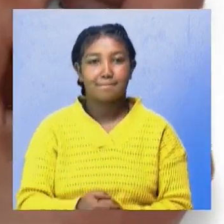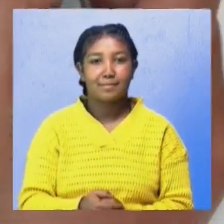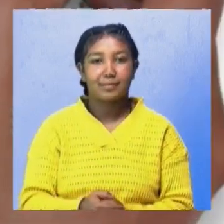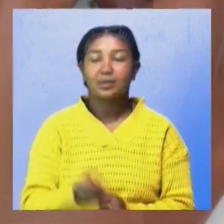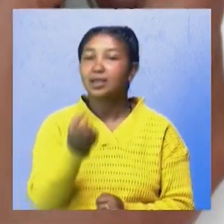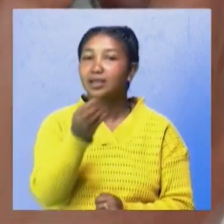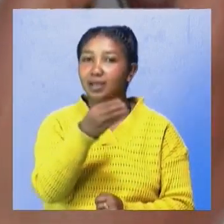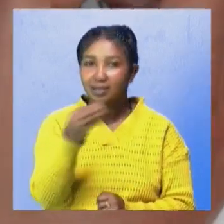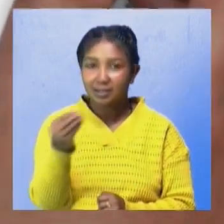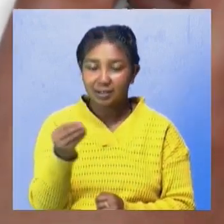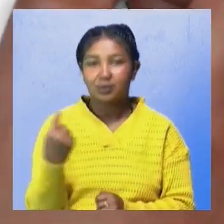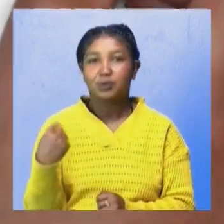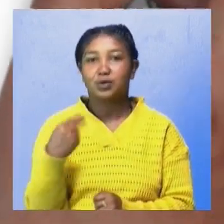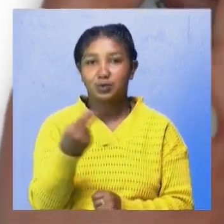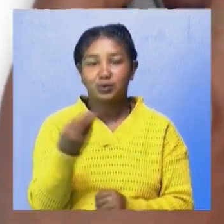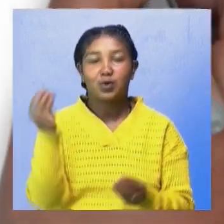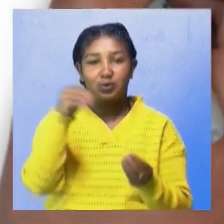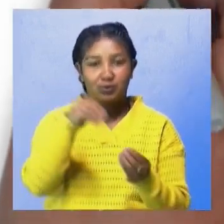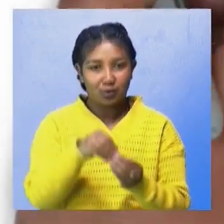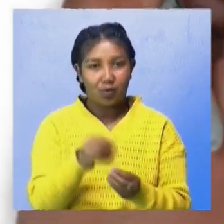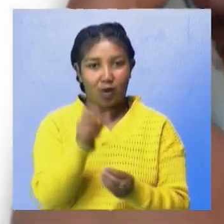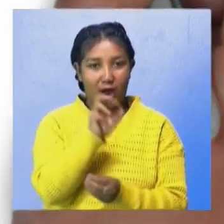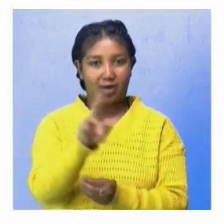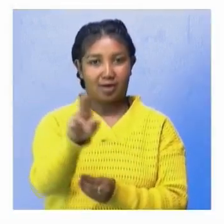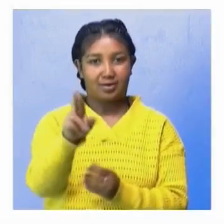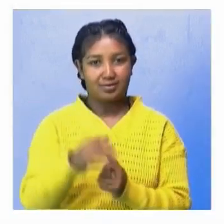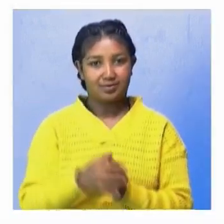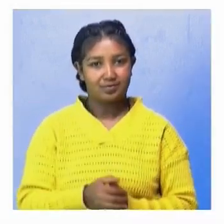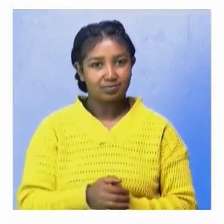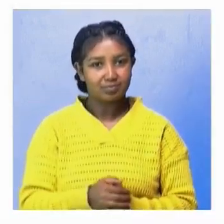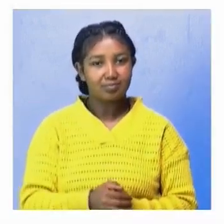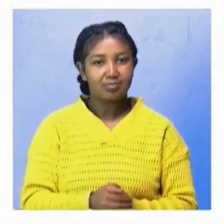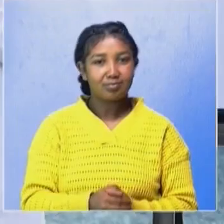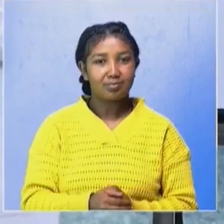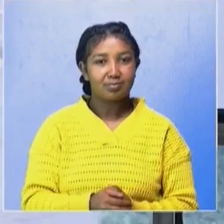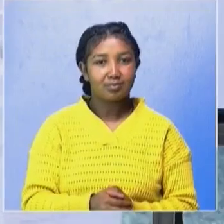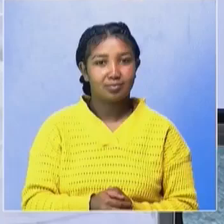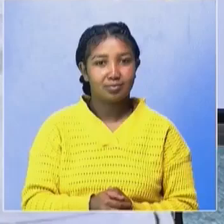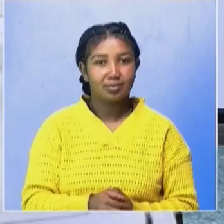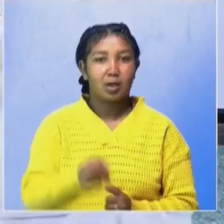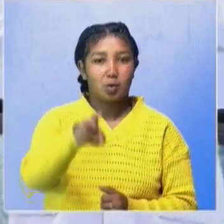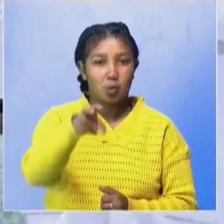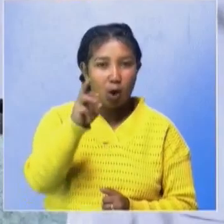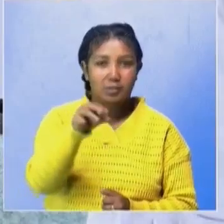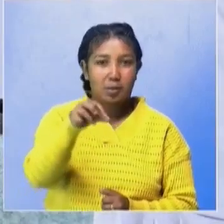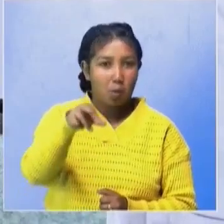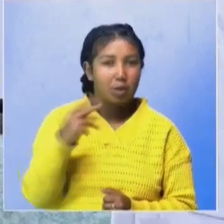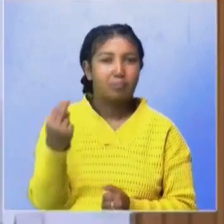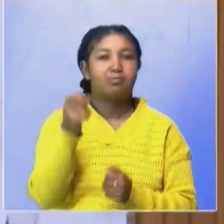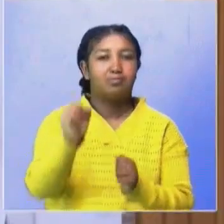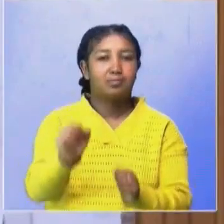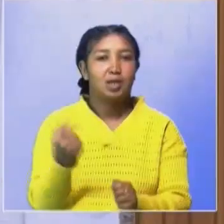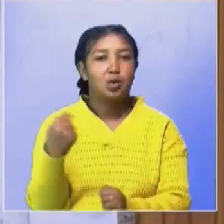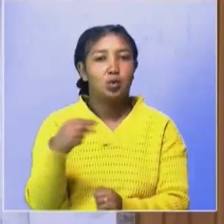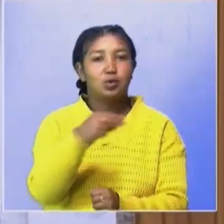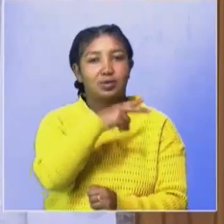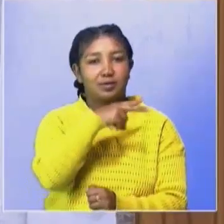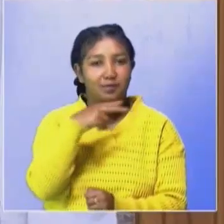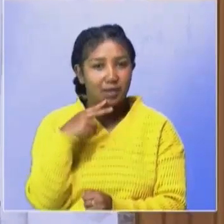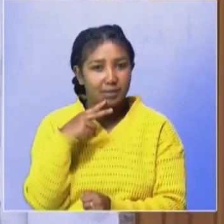and also we can use also are, was, were. And also we can use